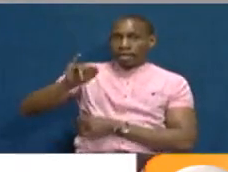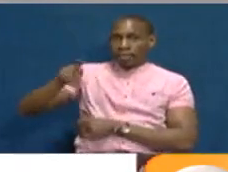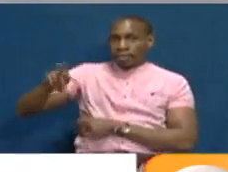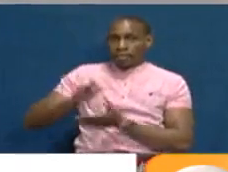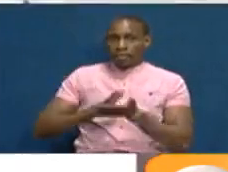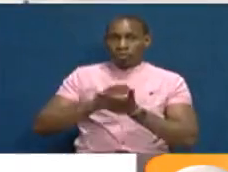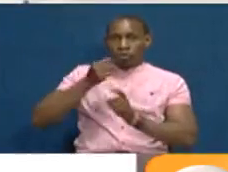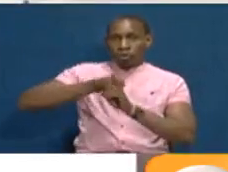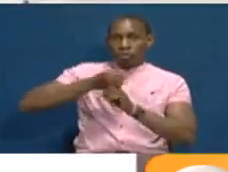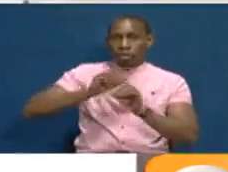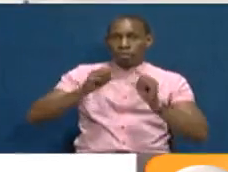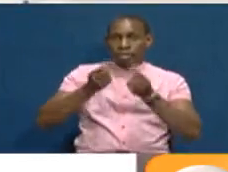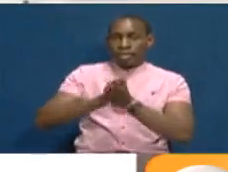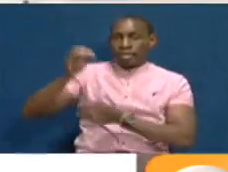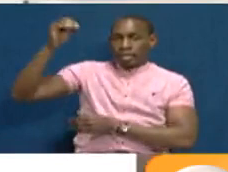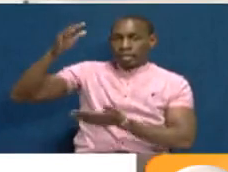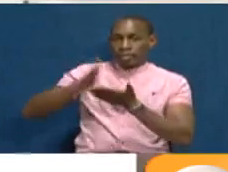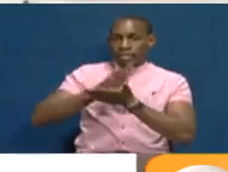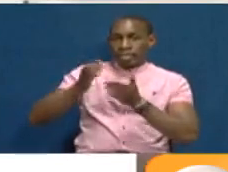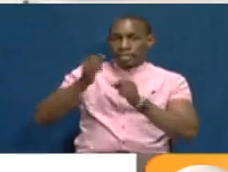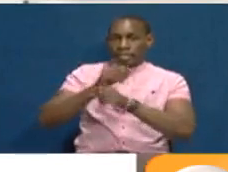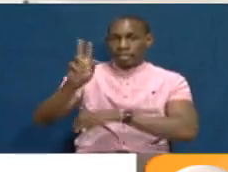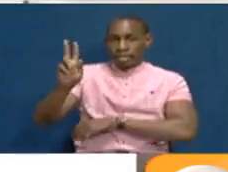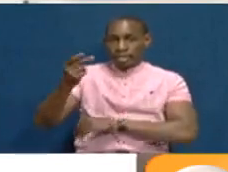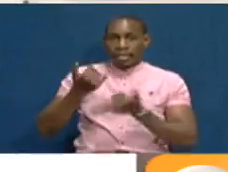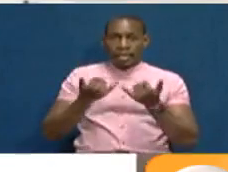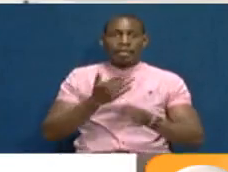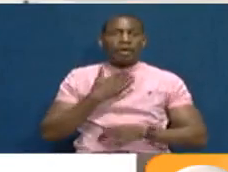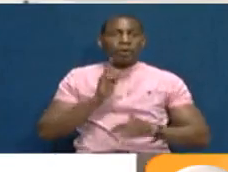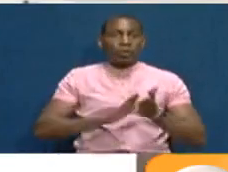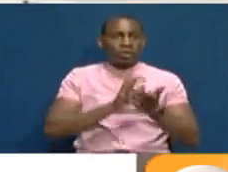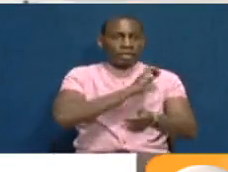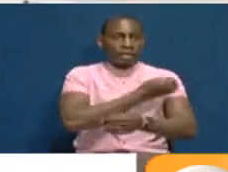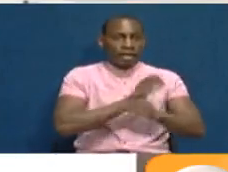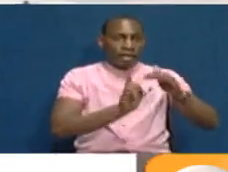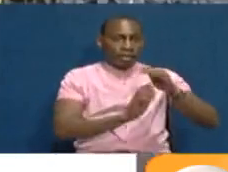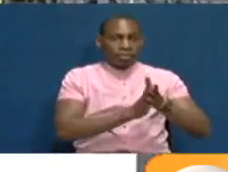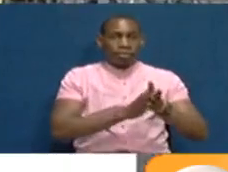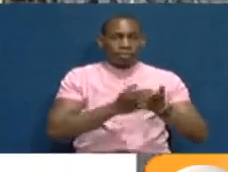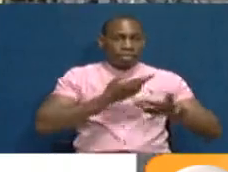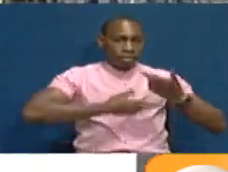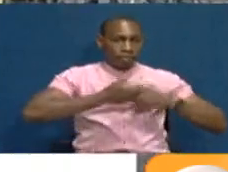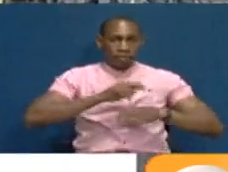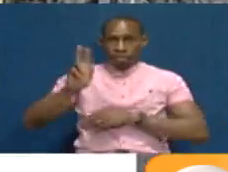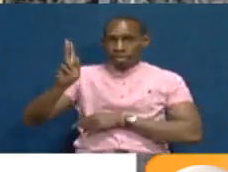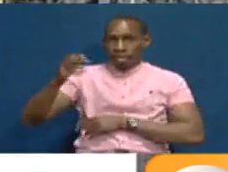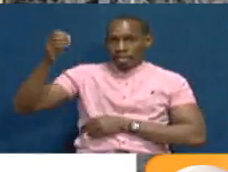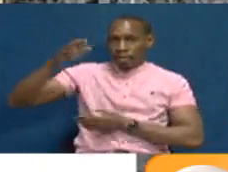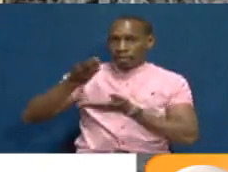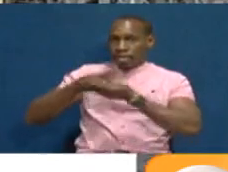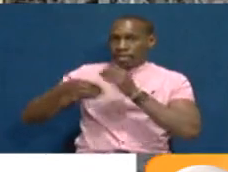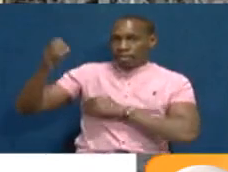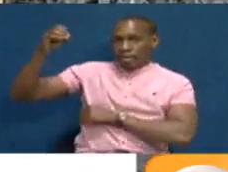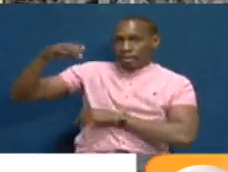through lobby group Electricity Sector Association of Kenya now wants the Energy Ministry to relook at how Kenya Power buys